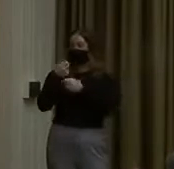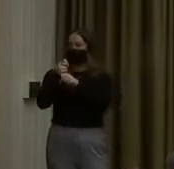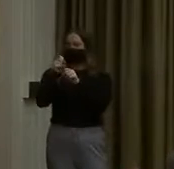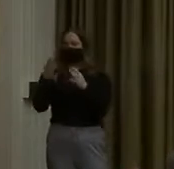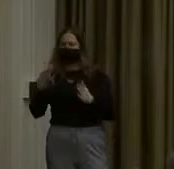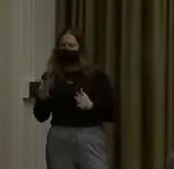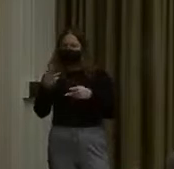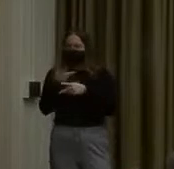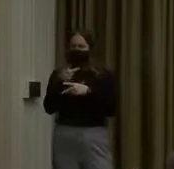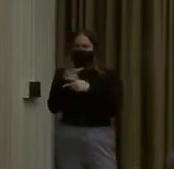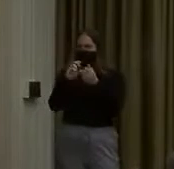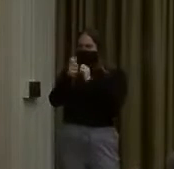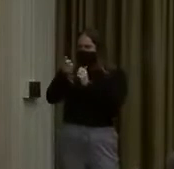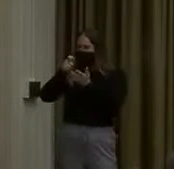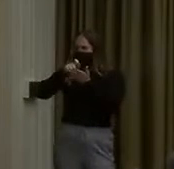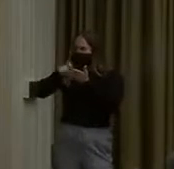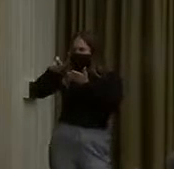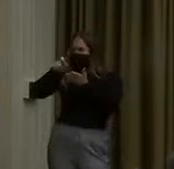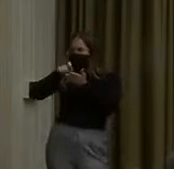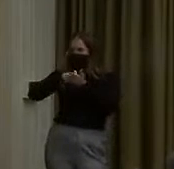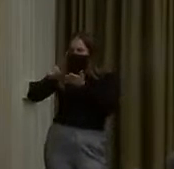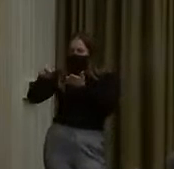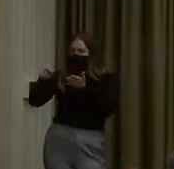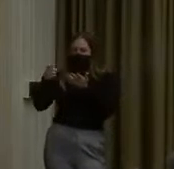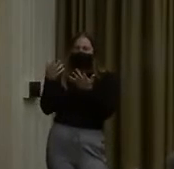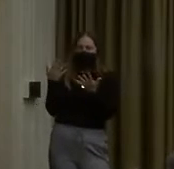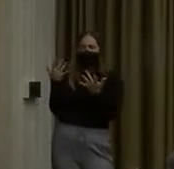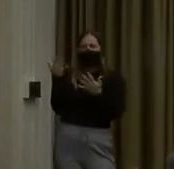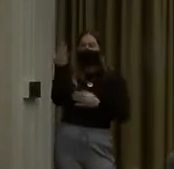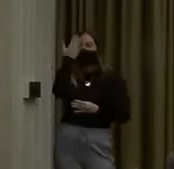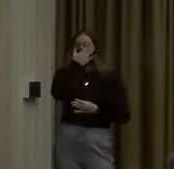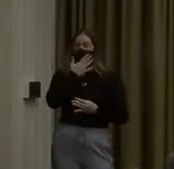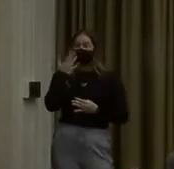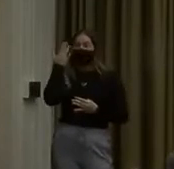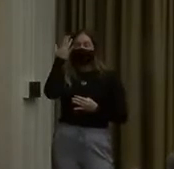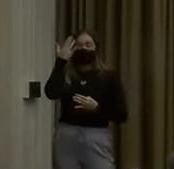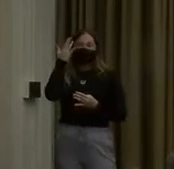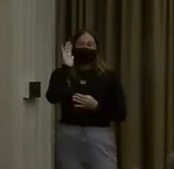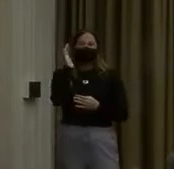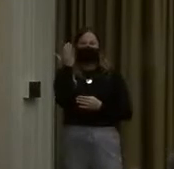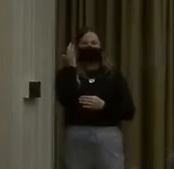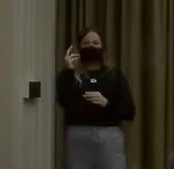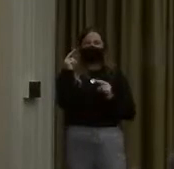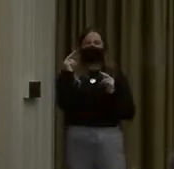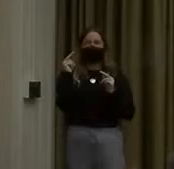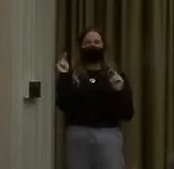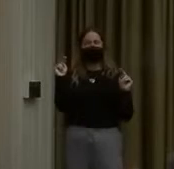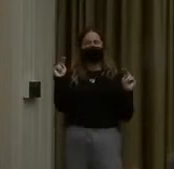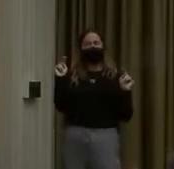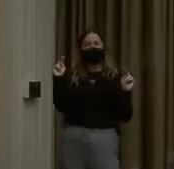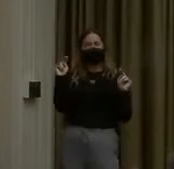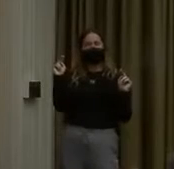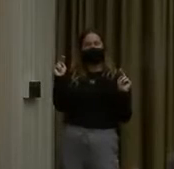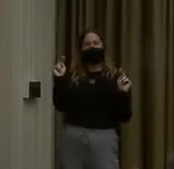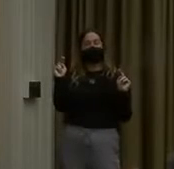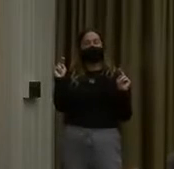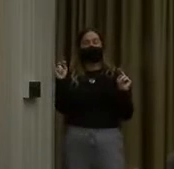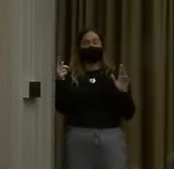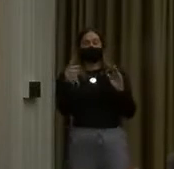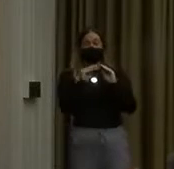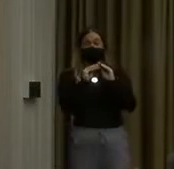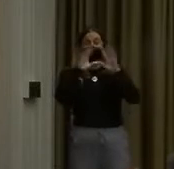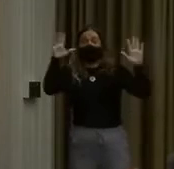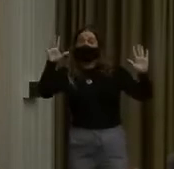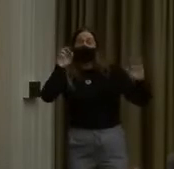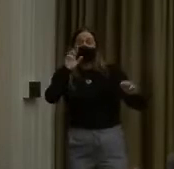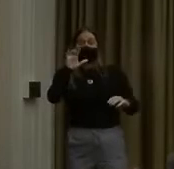these policies and make them to be facially neutral laws, right? Facially neutral policies. So they weren't explicitly racist